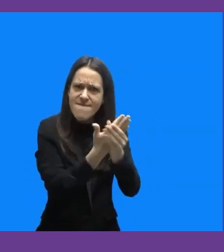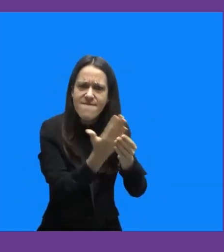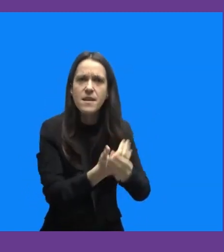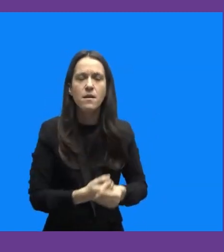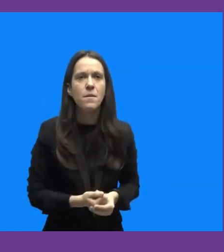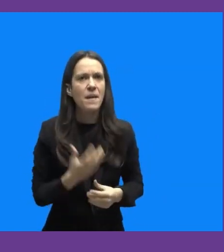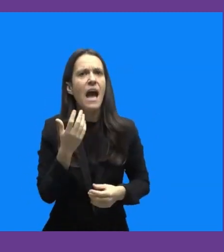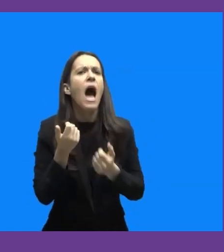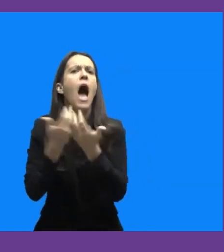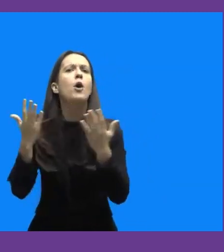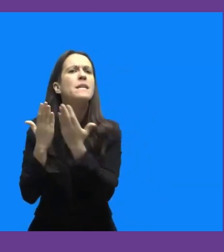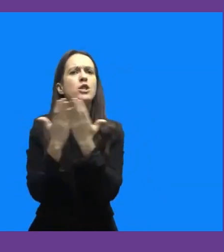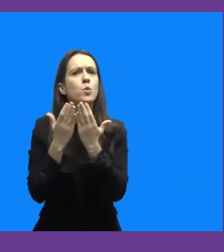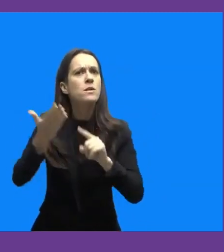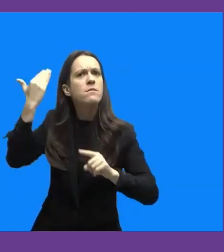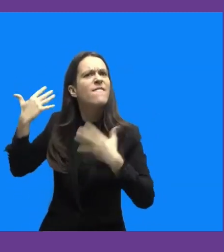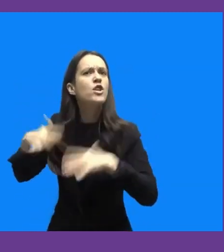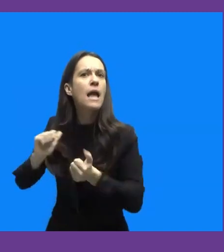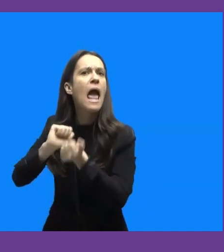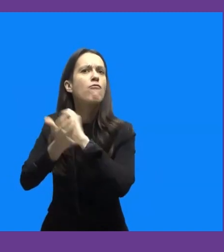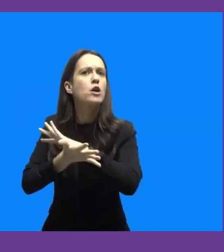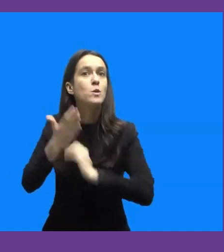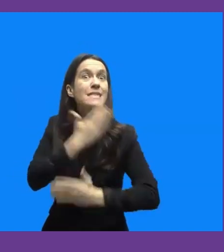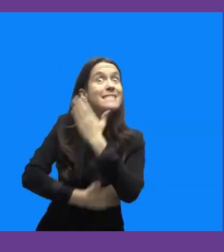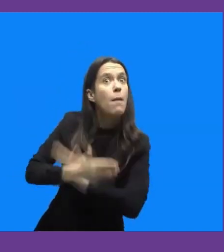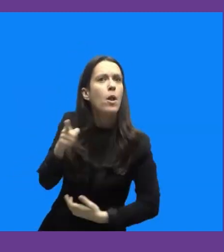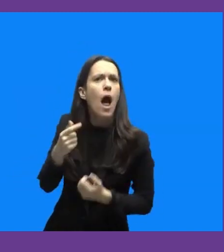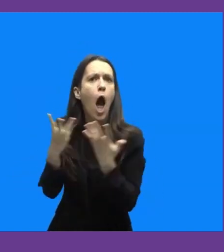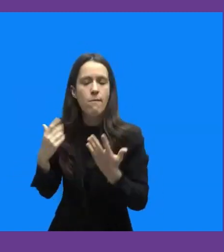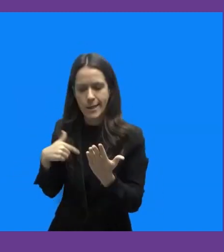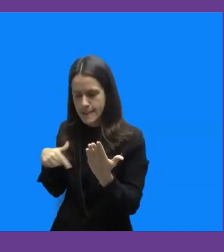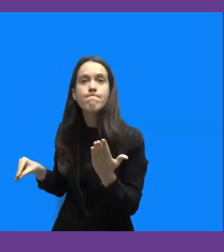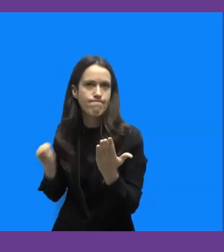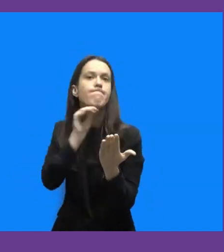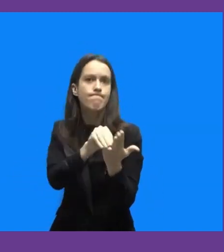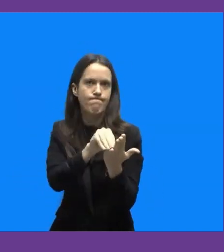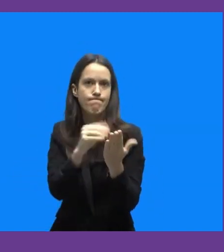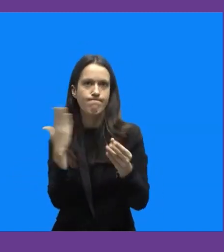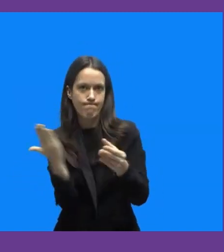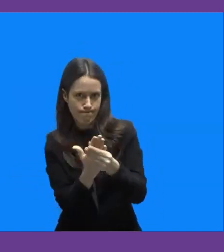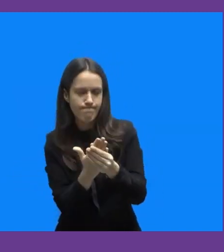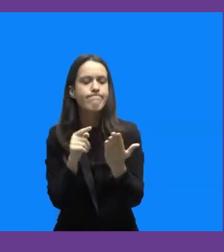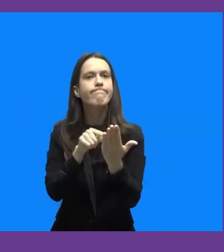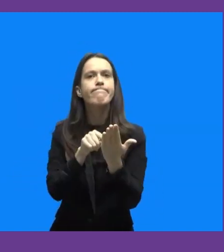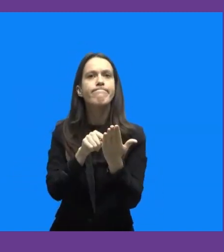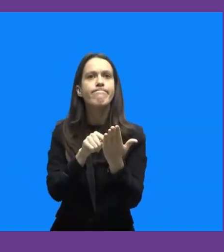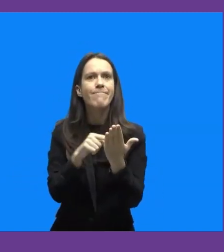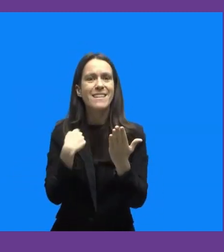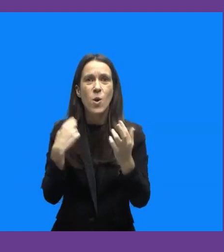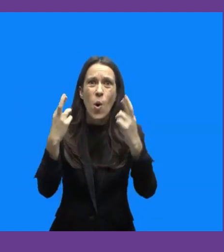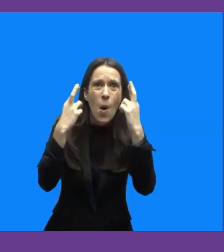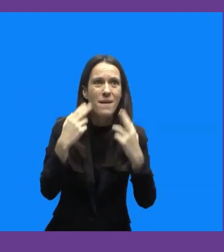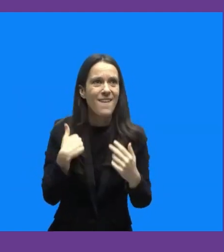in the past, and we've reached out individually to universities, but it's potluck what university we're linked with, and then you're hoping the